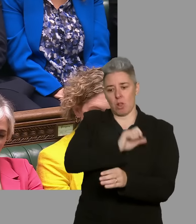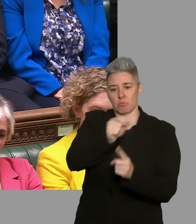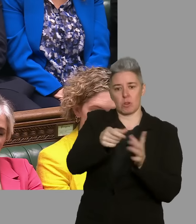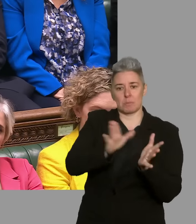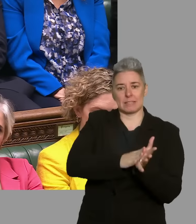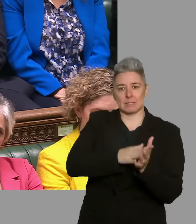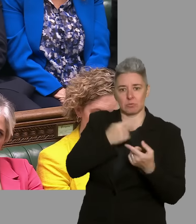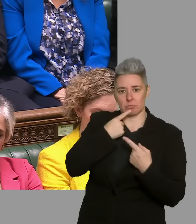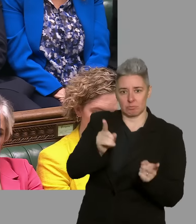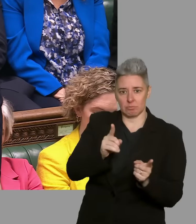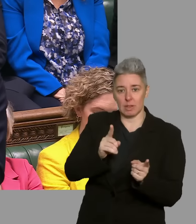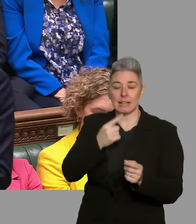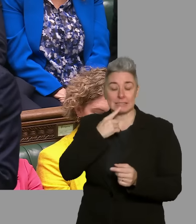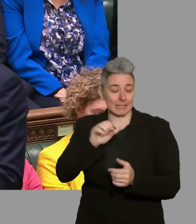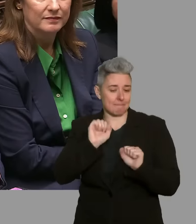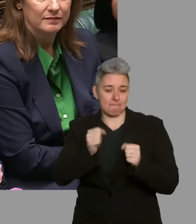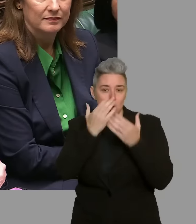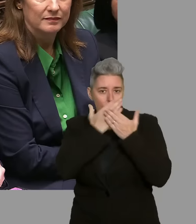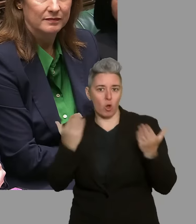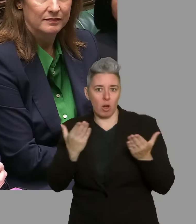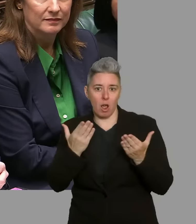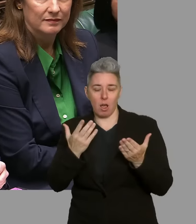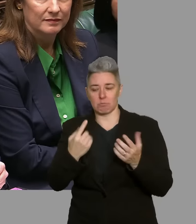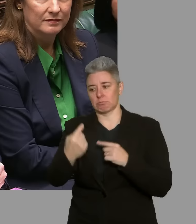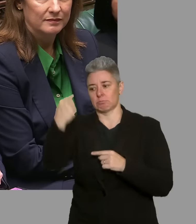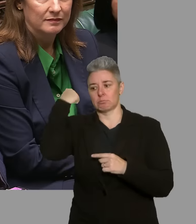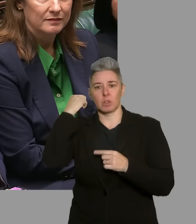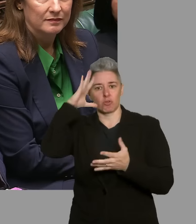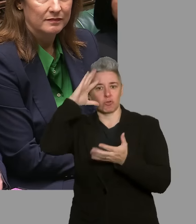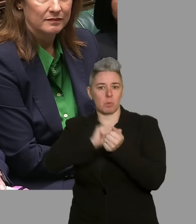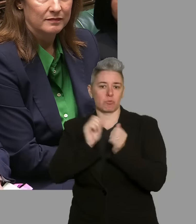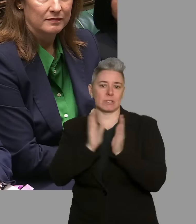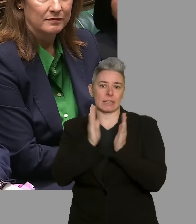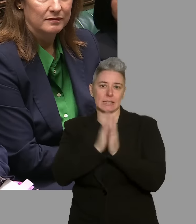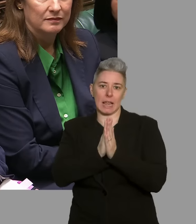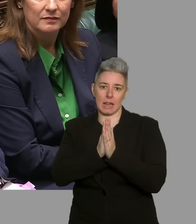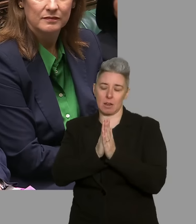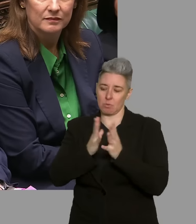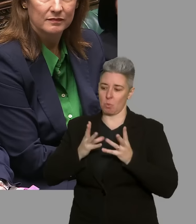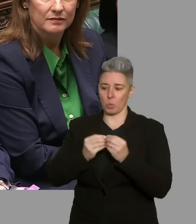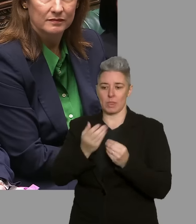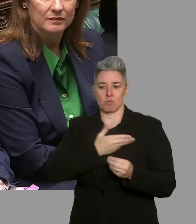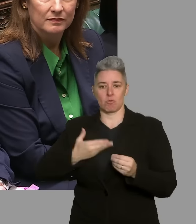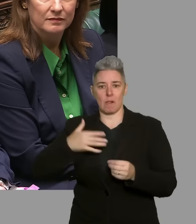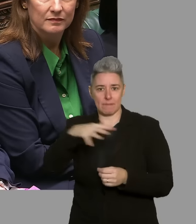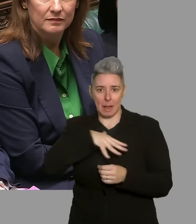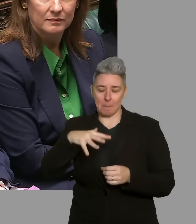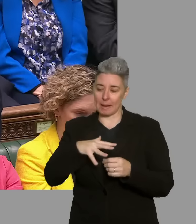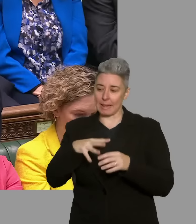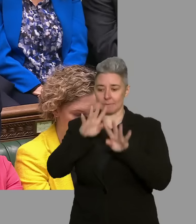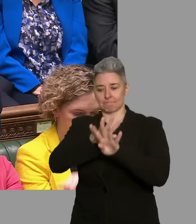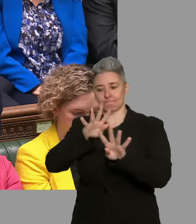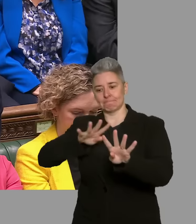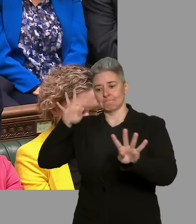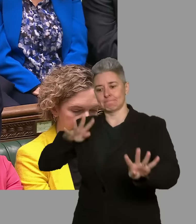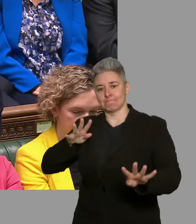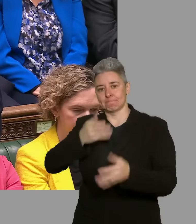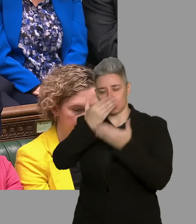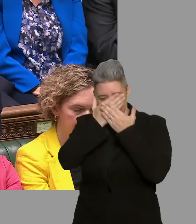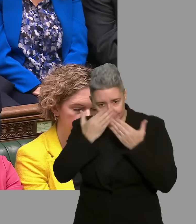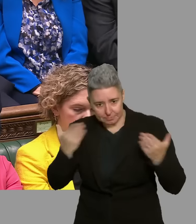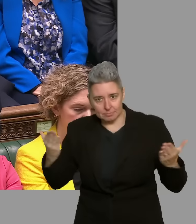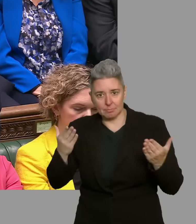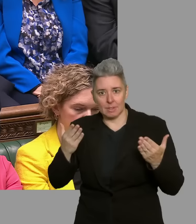Remembrance Sunday to pay our respects to all those heroes who gave their lives for our country. We must never forget